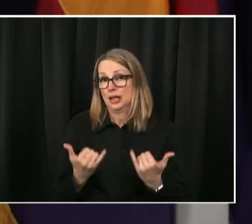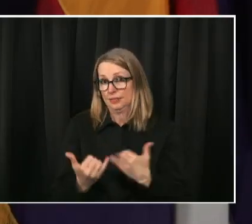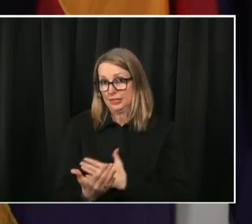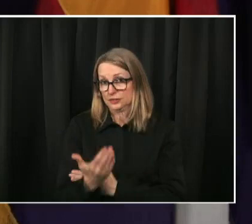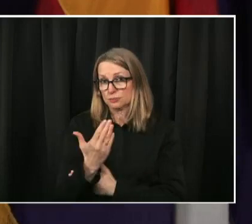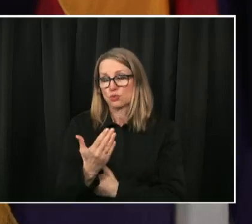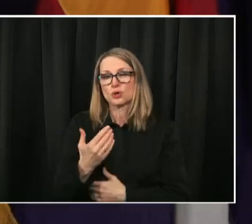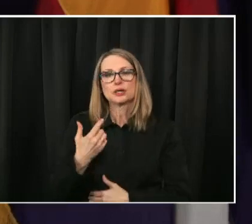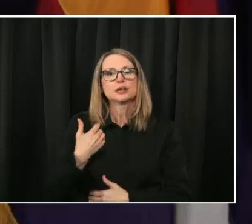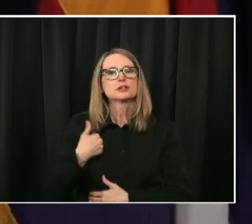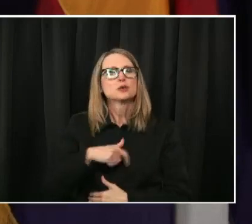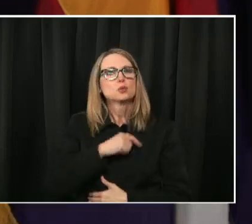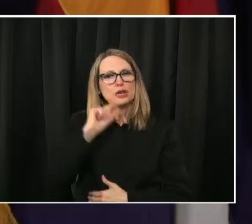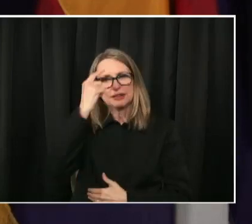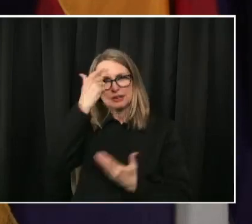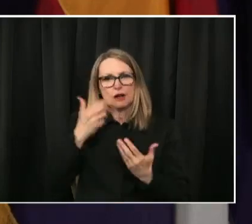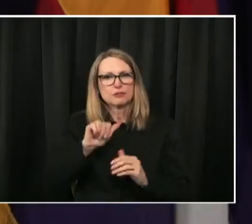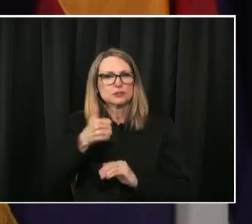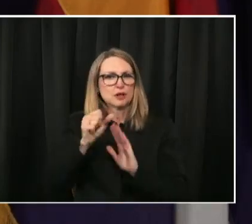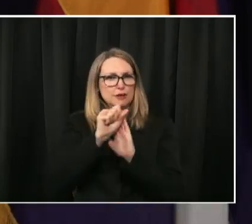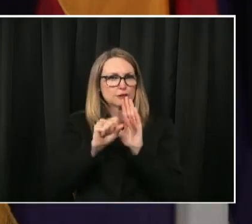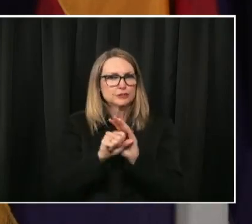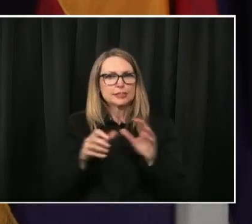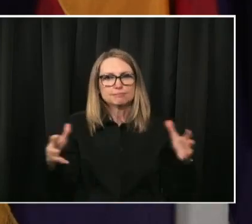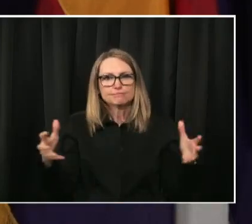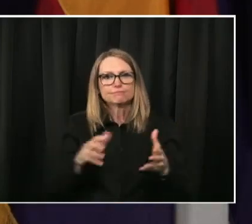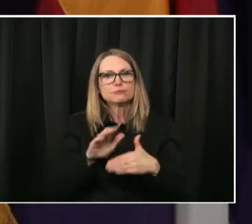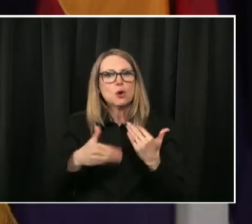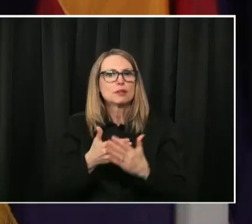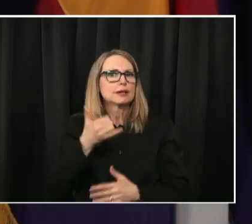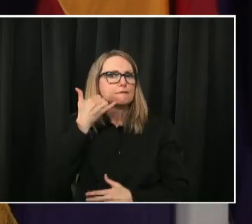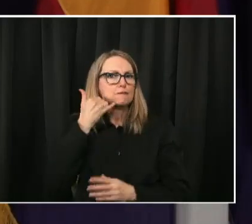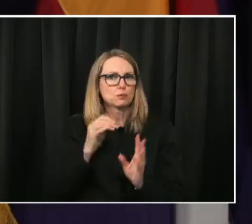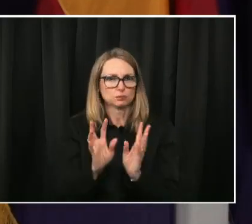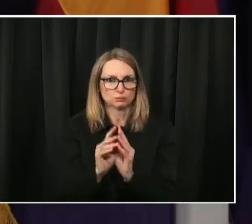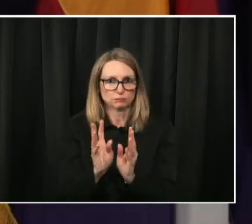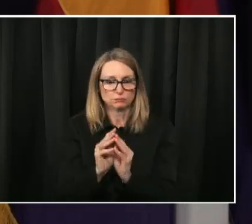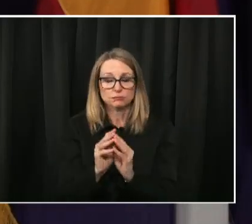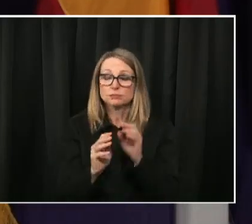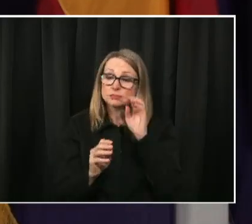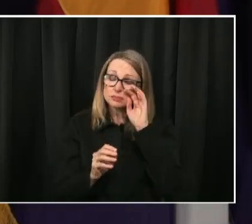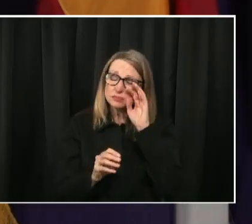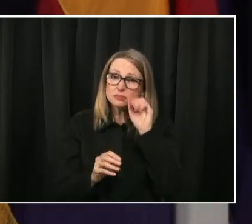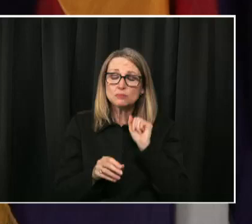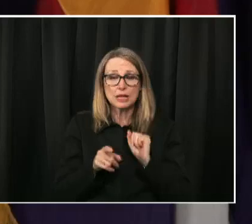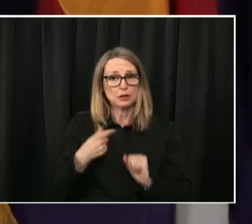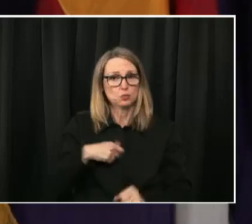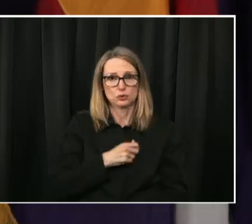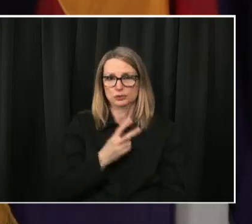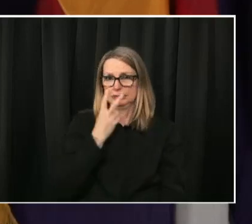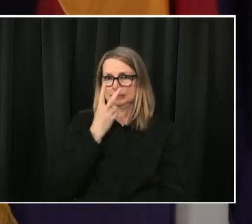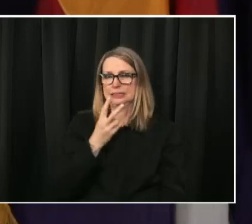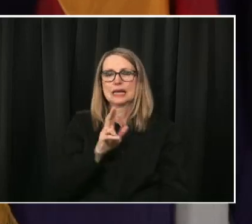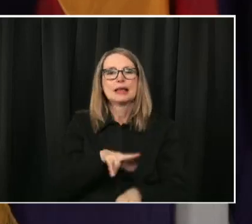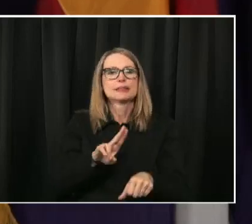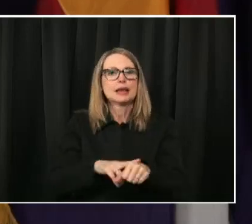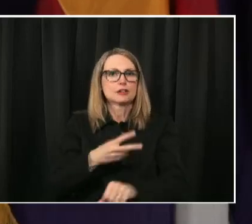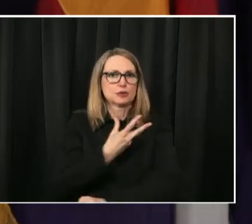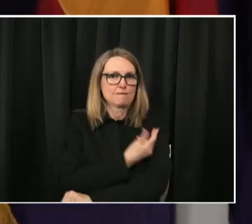the governors and the vaccine team. The national supply continues to increase.